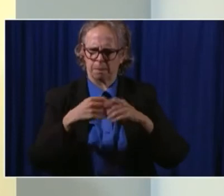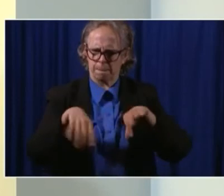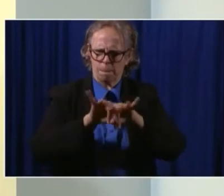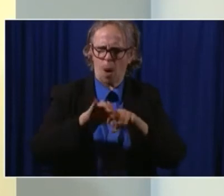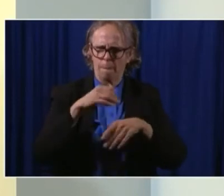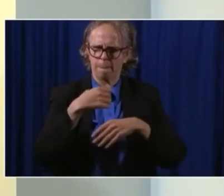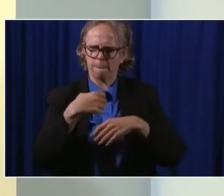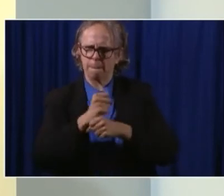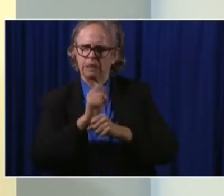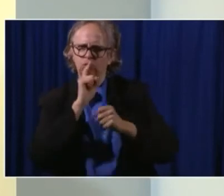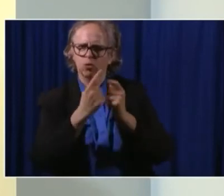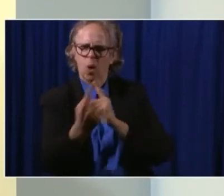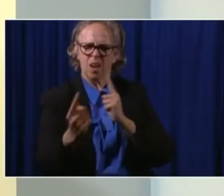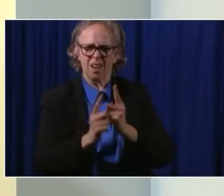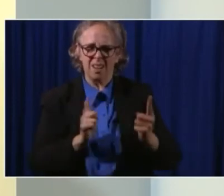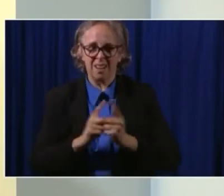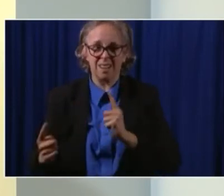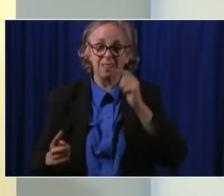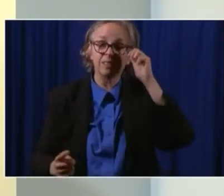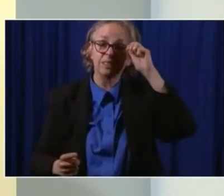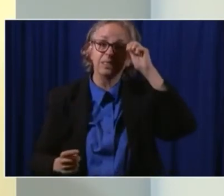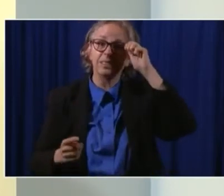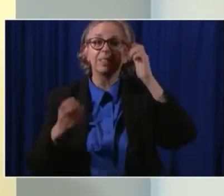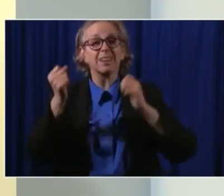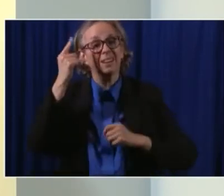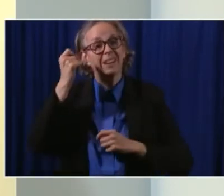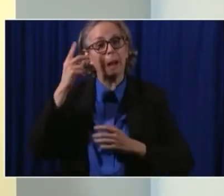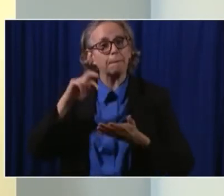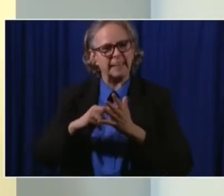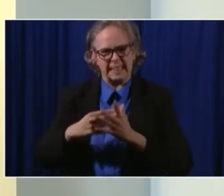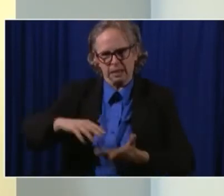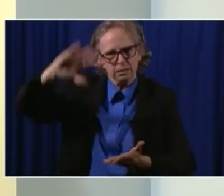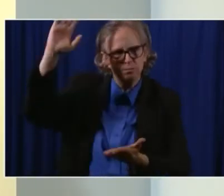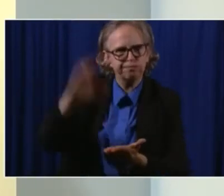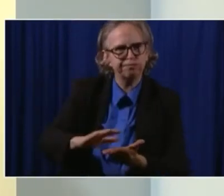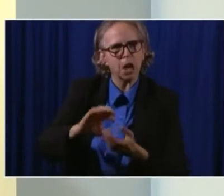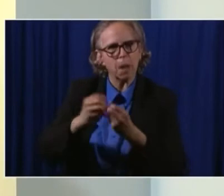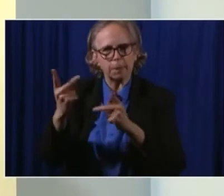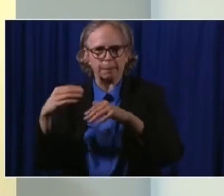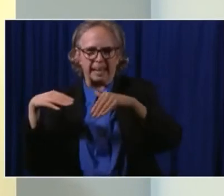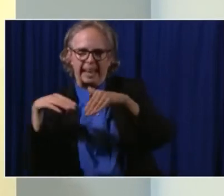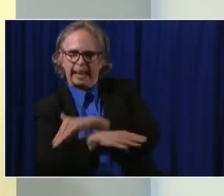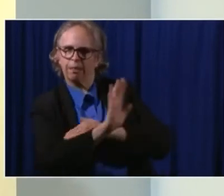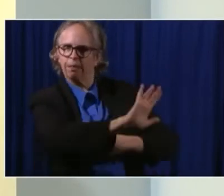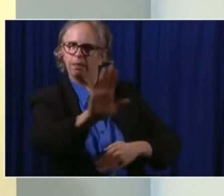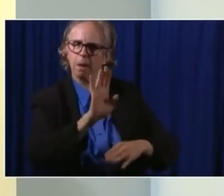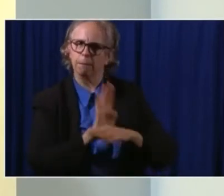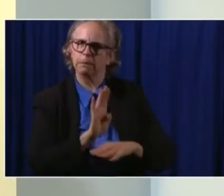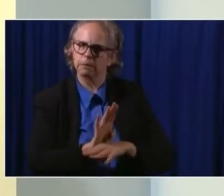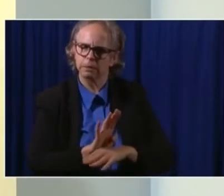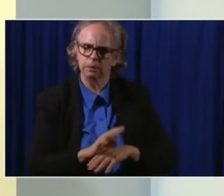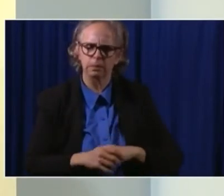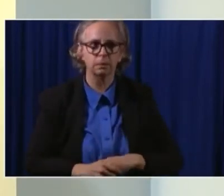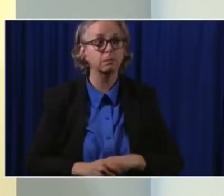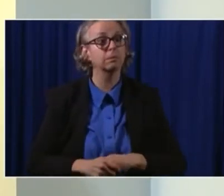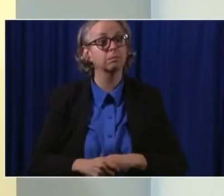occupancy levels, established work zones, areas where, hey, one person can work here, that establishes an